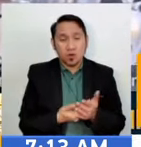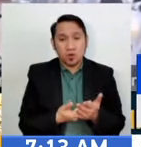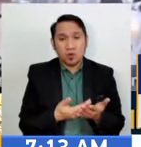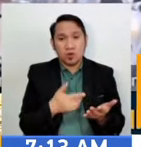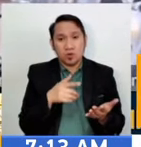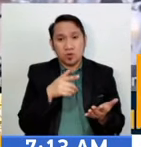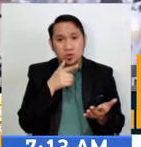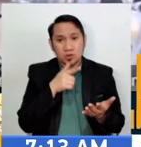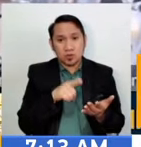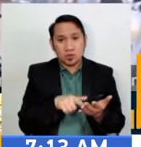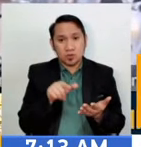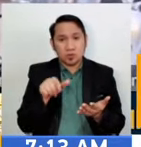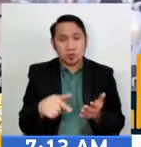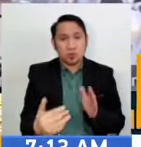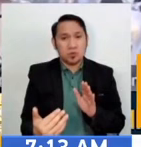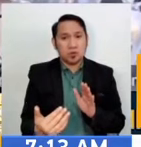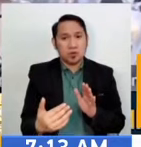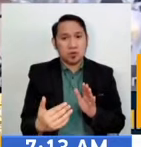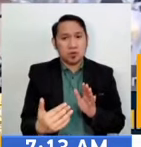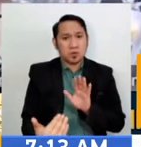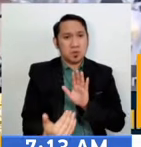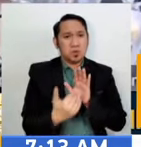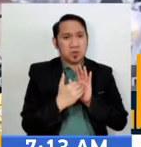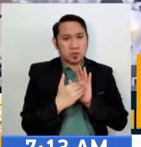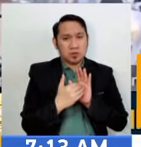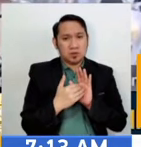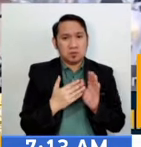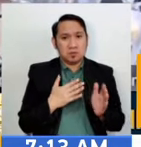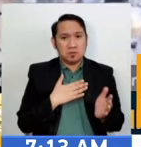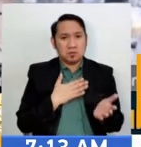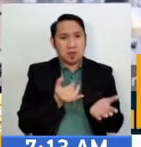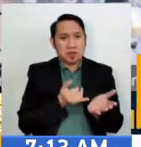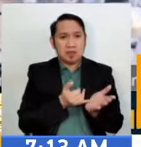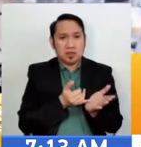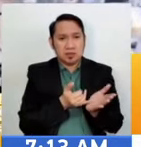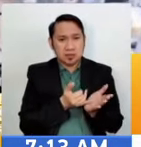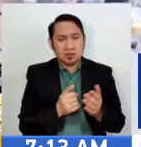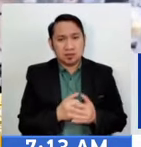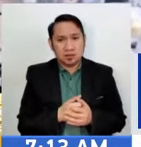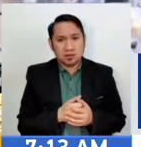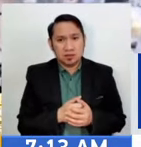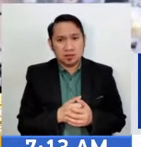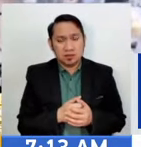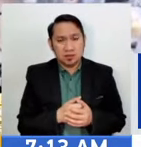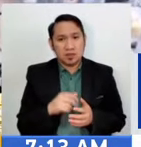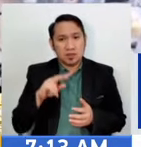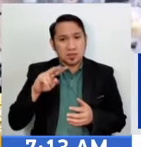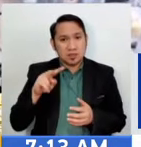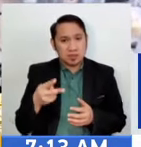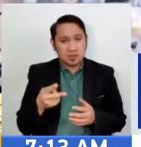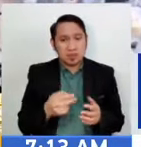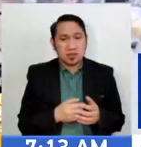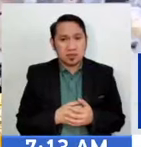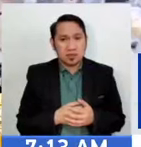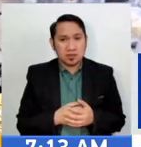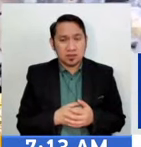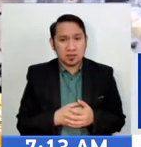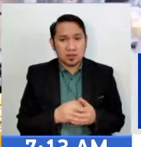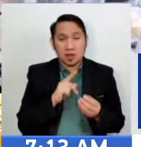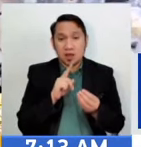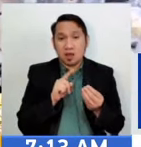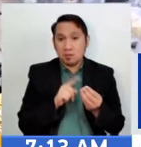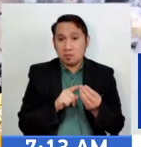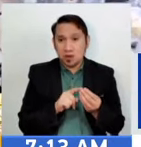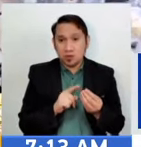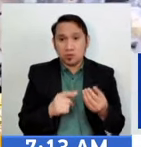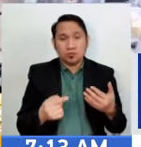organized attack on the integrity of yours truly. Second, Madam Chair, regarding with all of the conduct